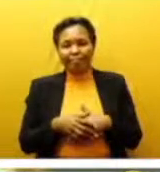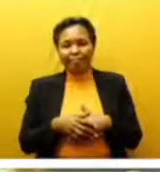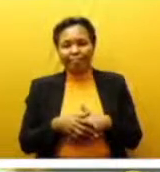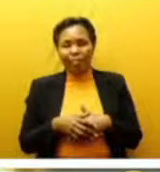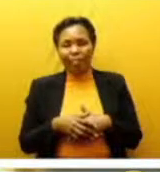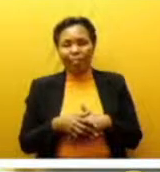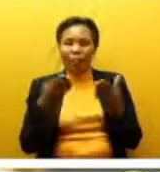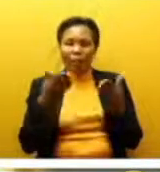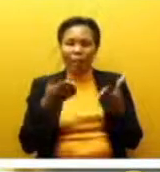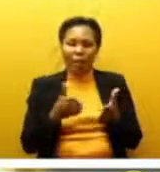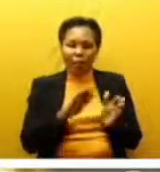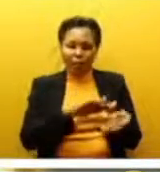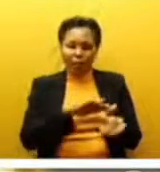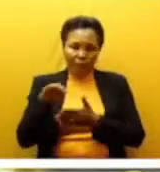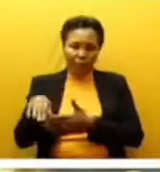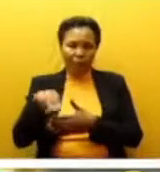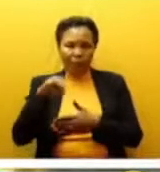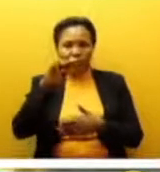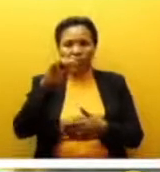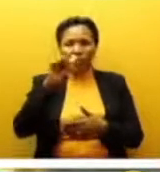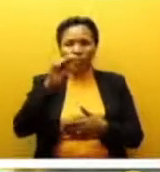let's go to Matt.